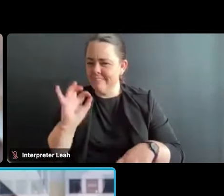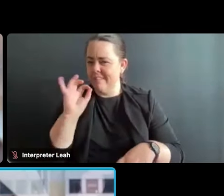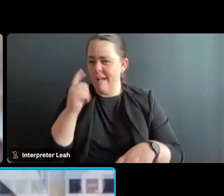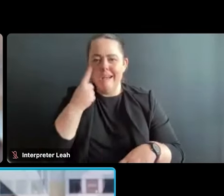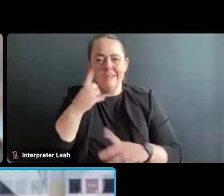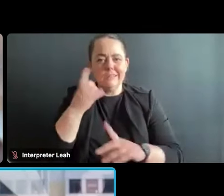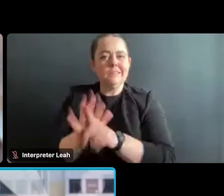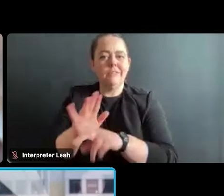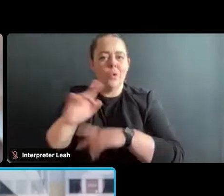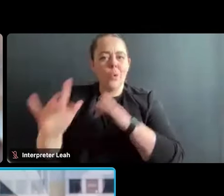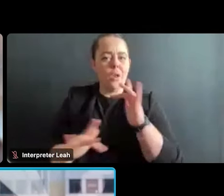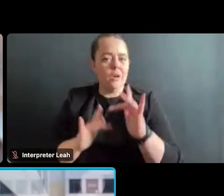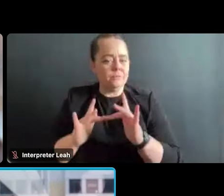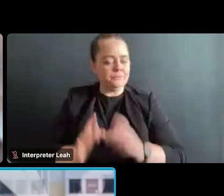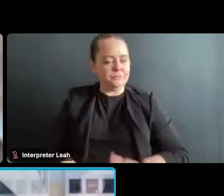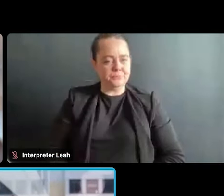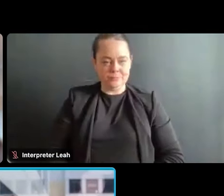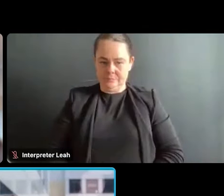for you,